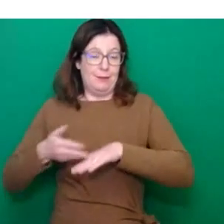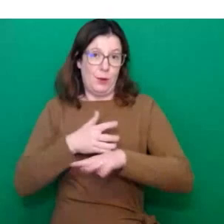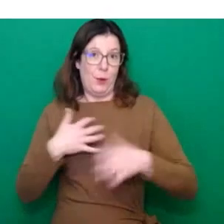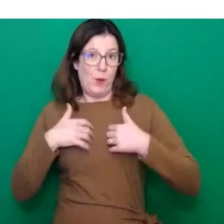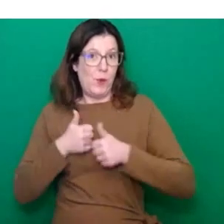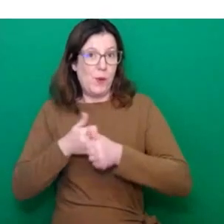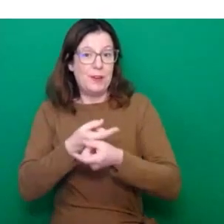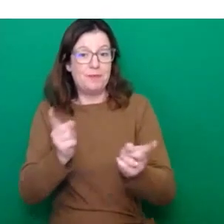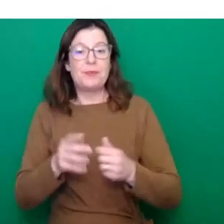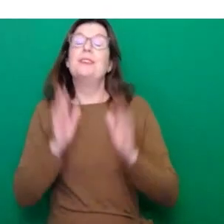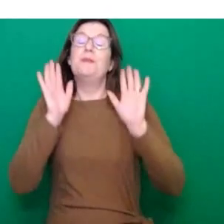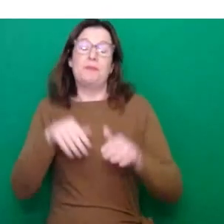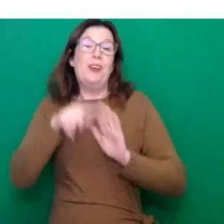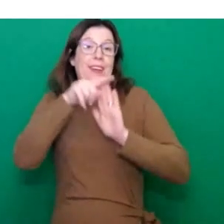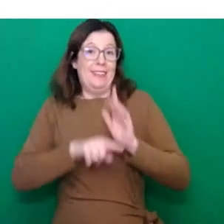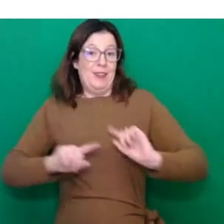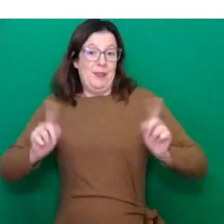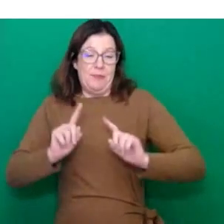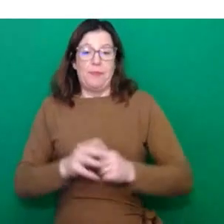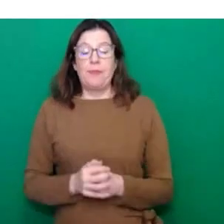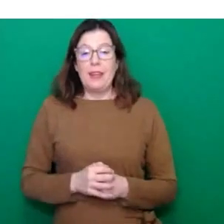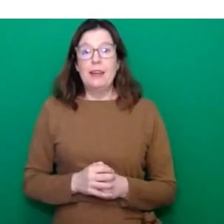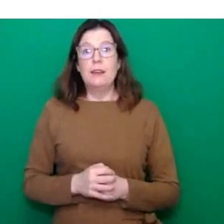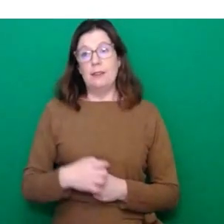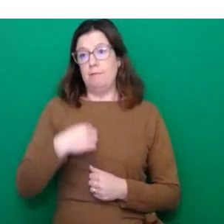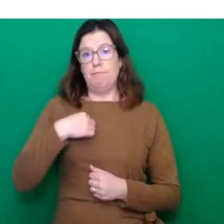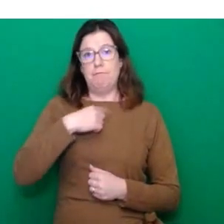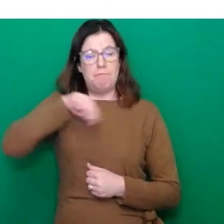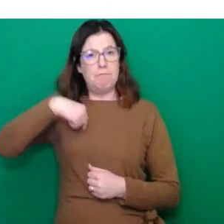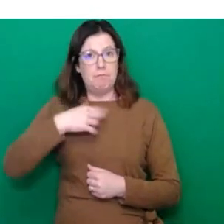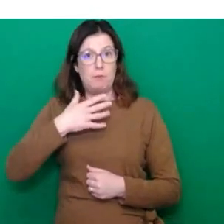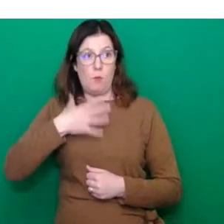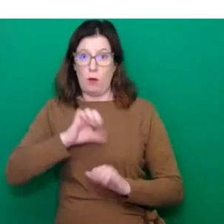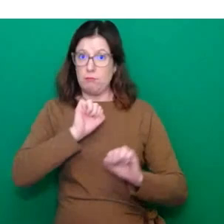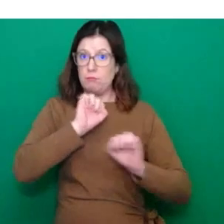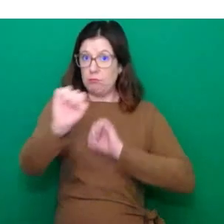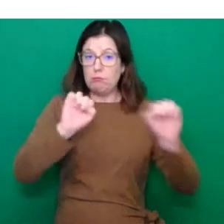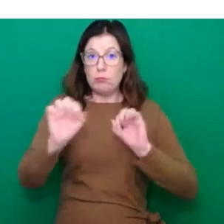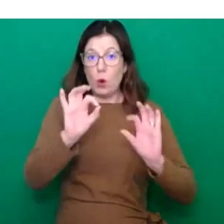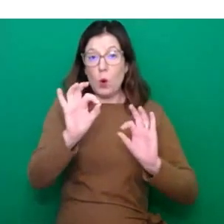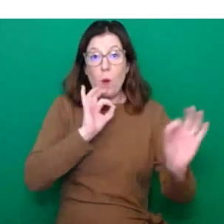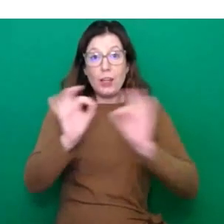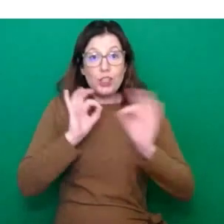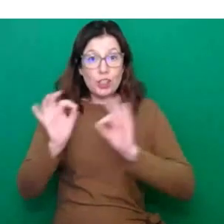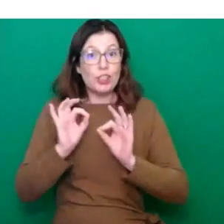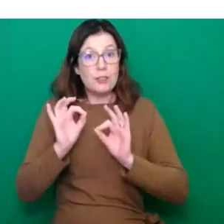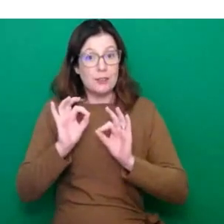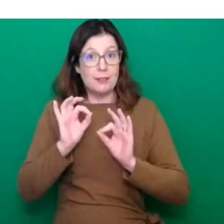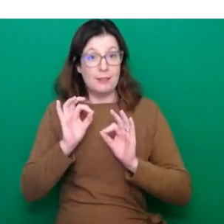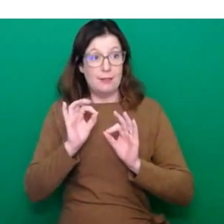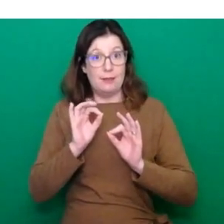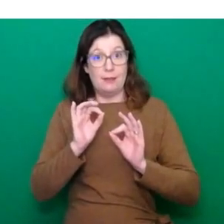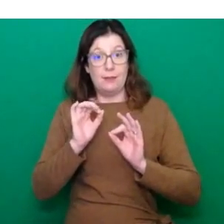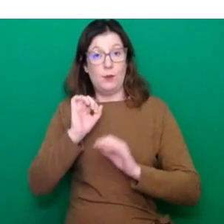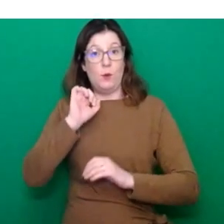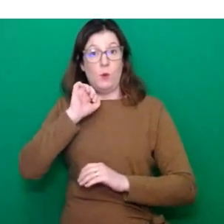terms of housekeeping, we hope that it'll be possible for us to hear many of your questions. We're going to come to you for questions after each of